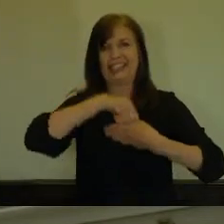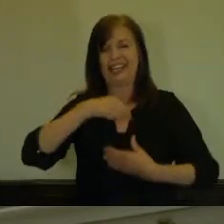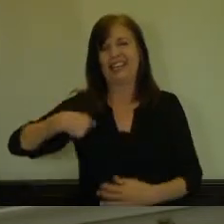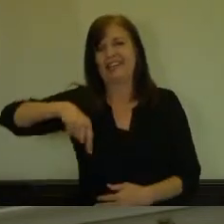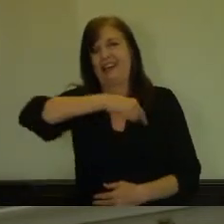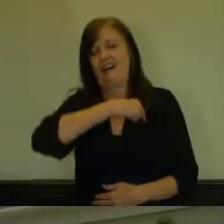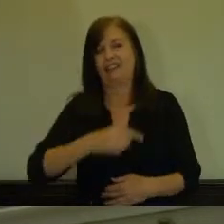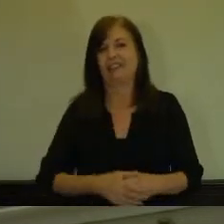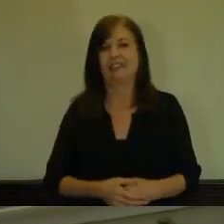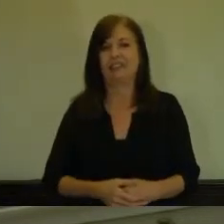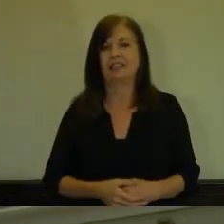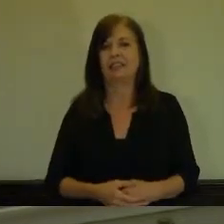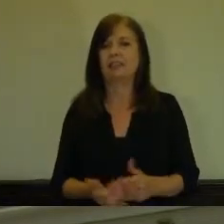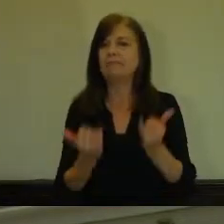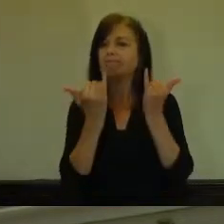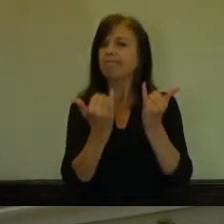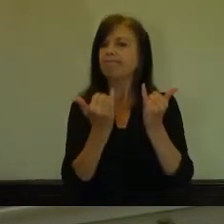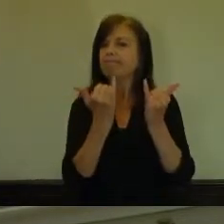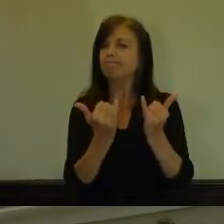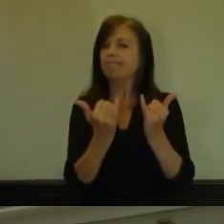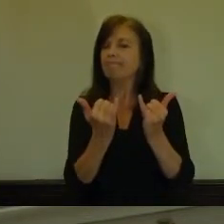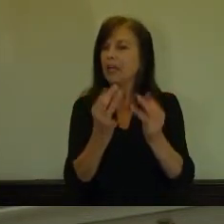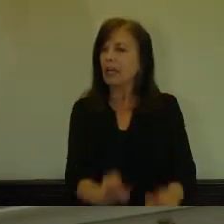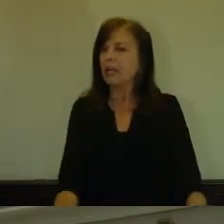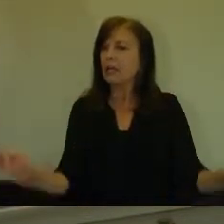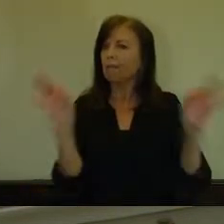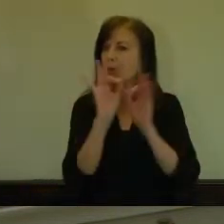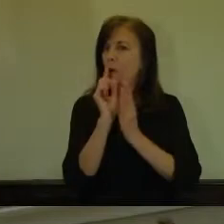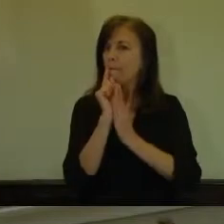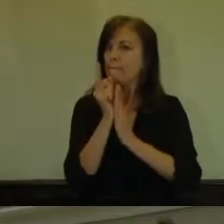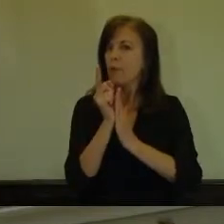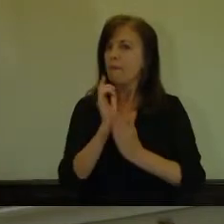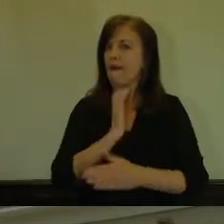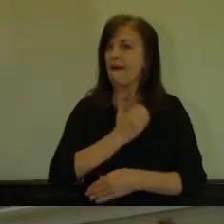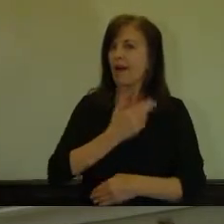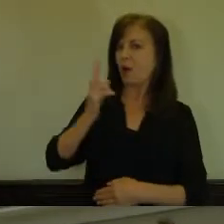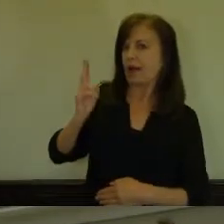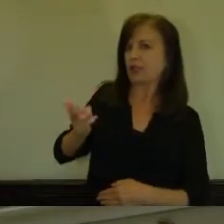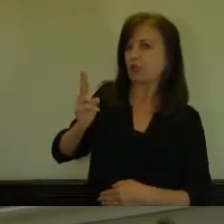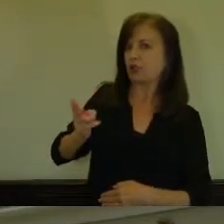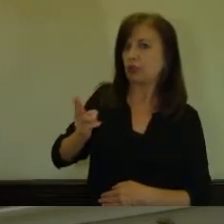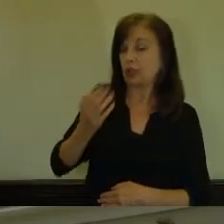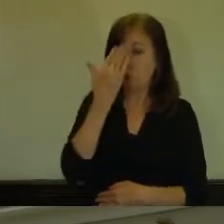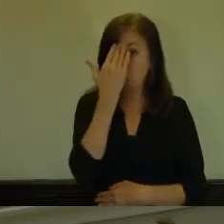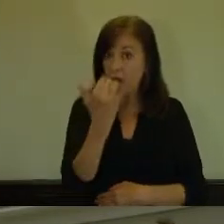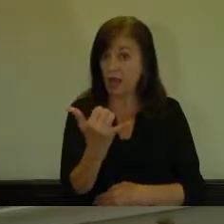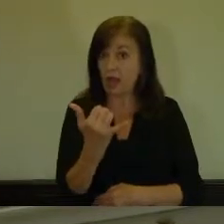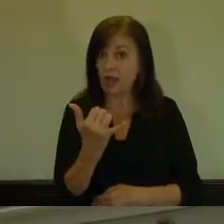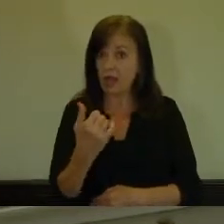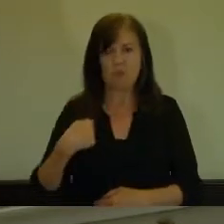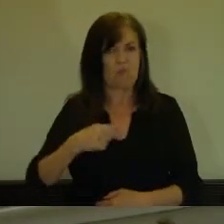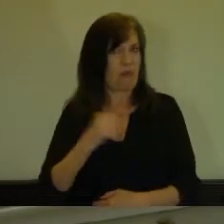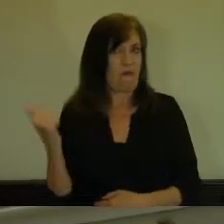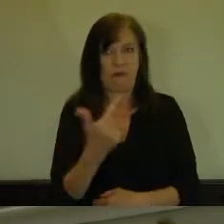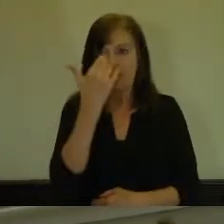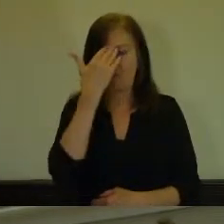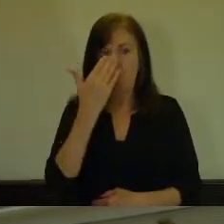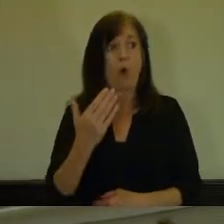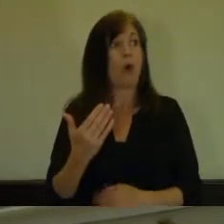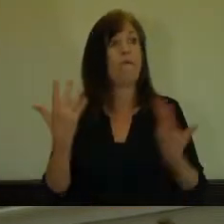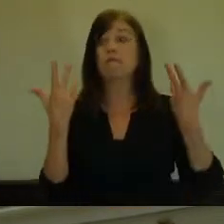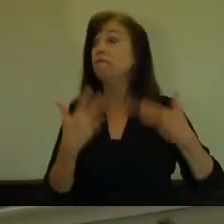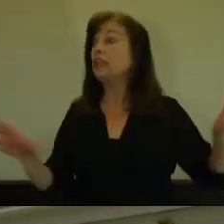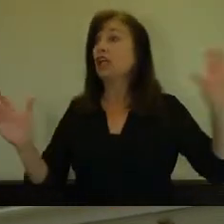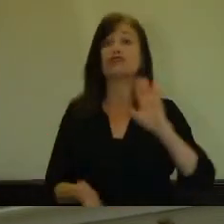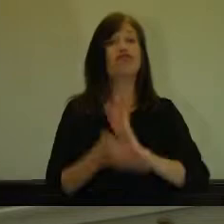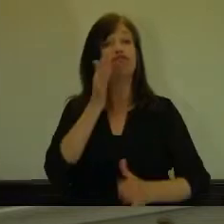It has brought us to this moment in our history because we know that we are not done. Jesus